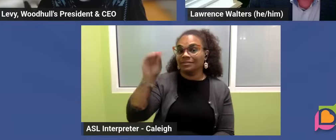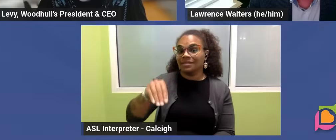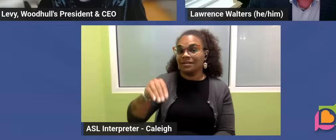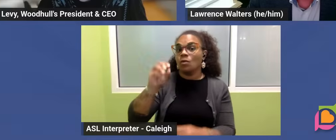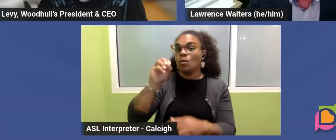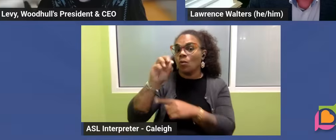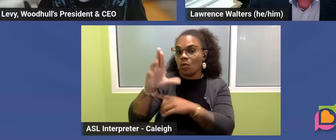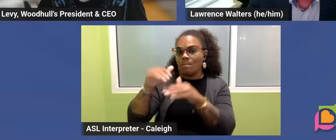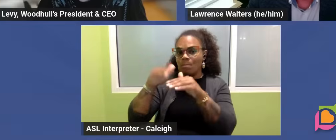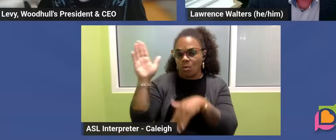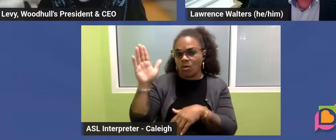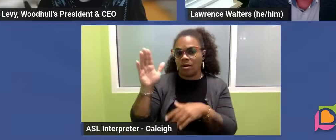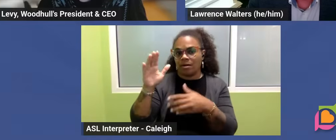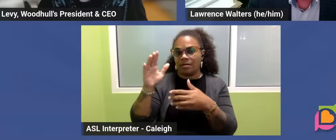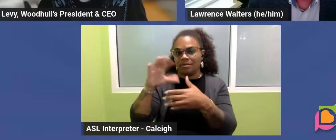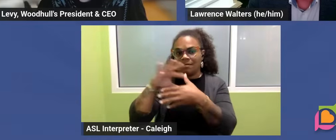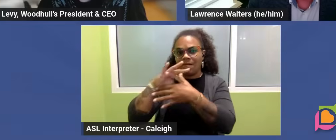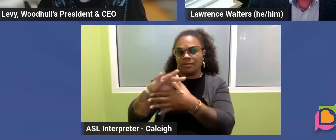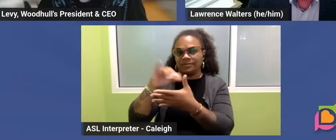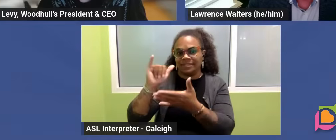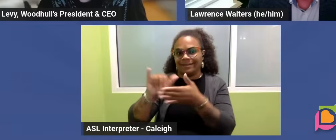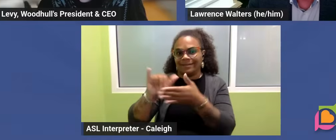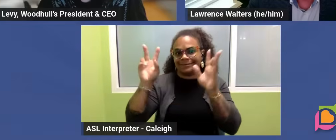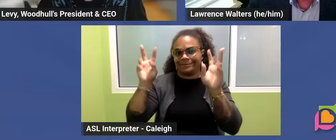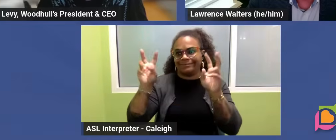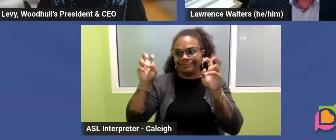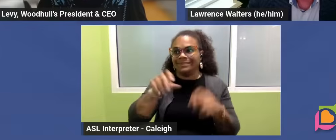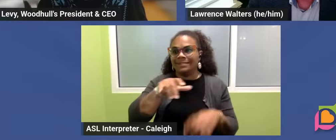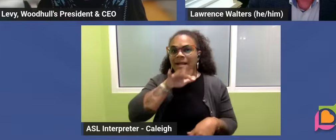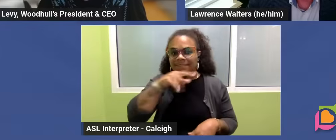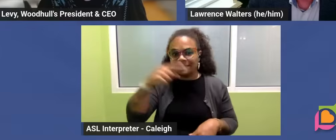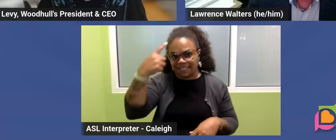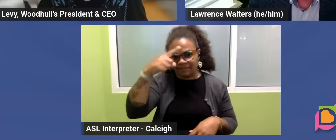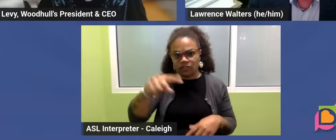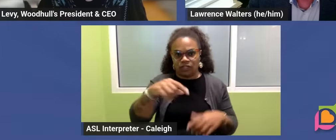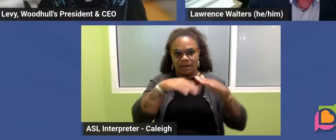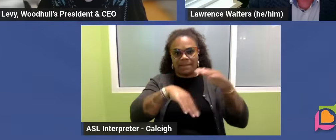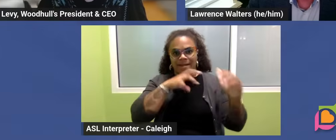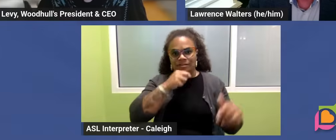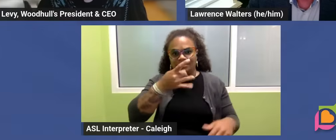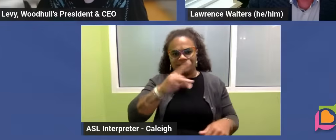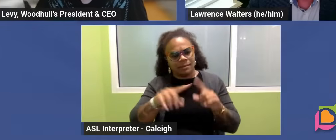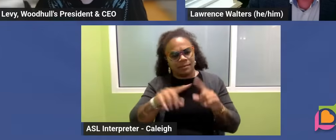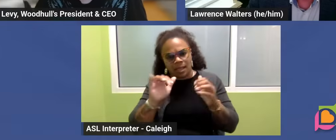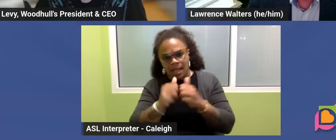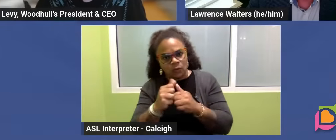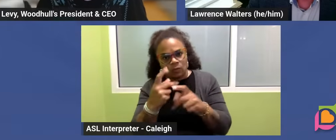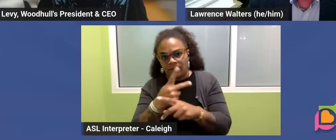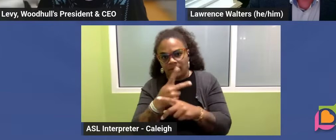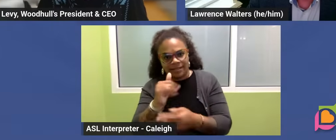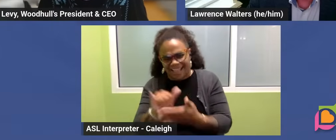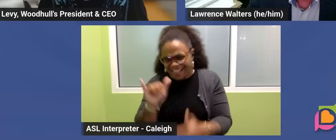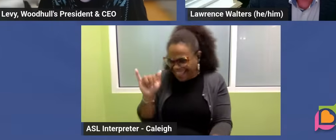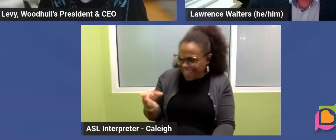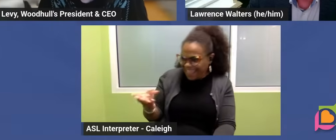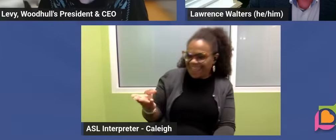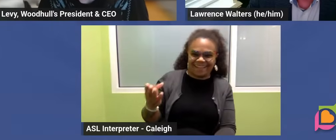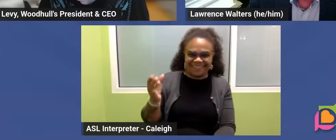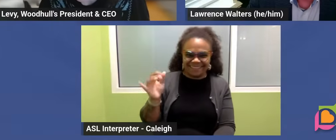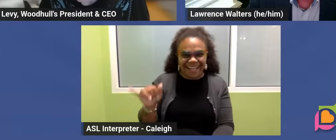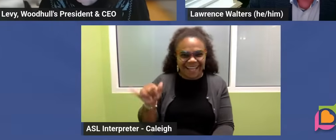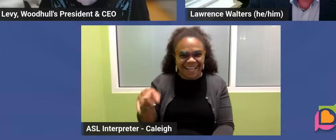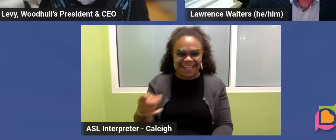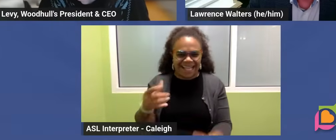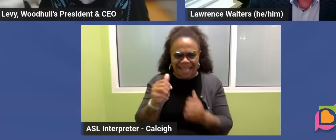that are obscene as to minors. How do you ever calculate that? I was just going to say that. By And pixels. how do